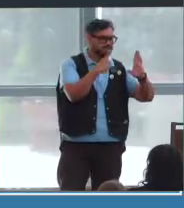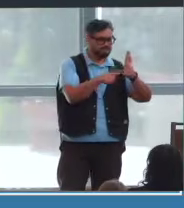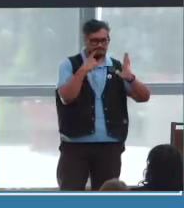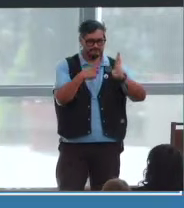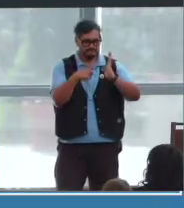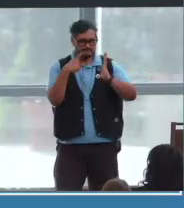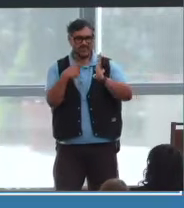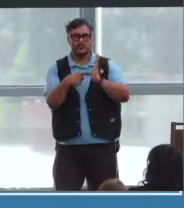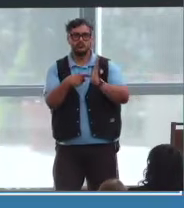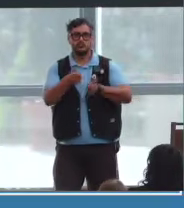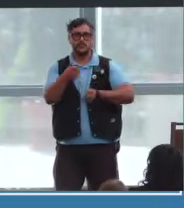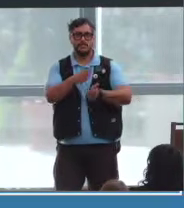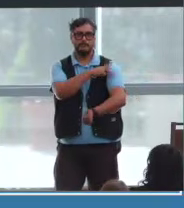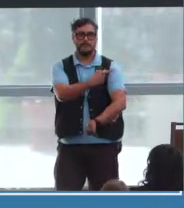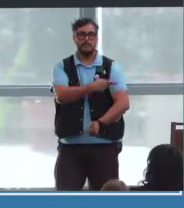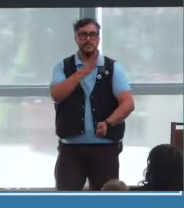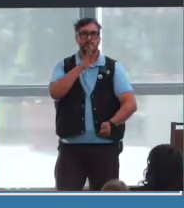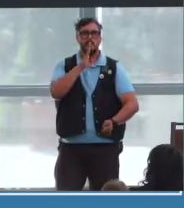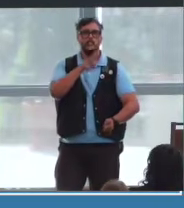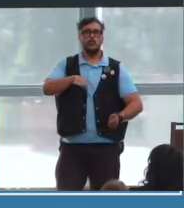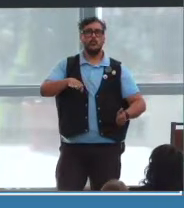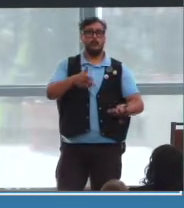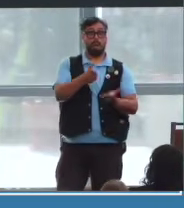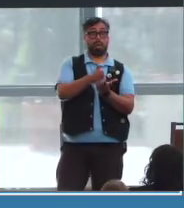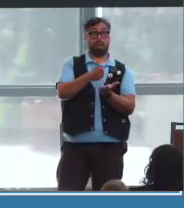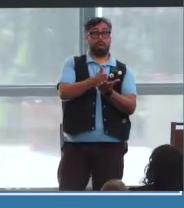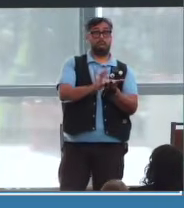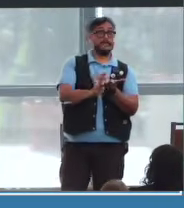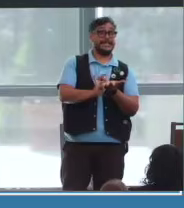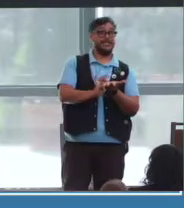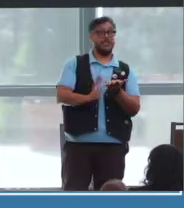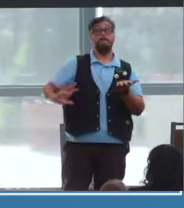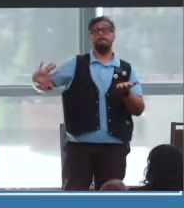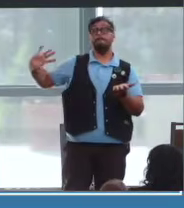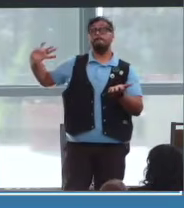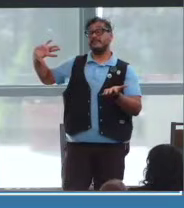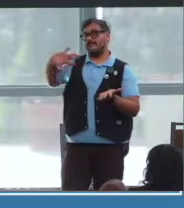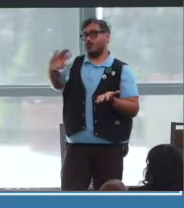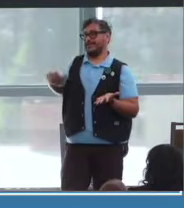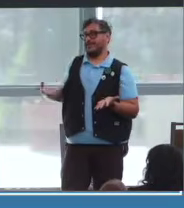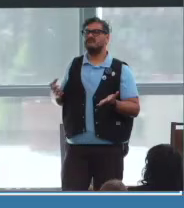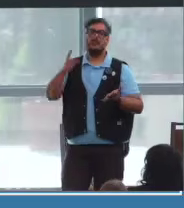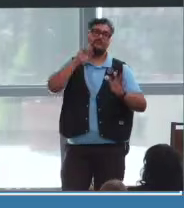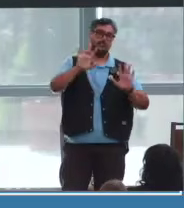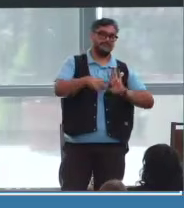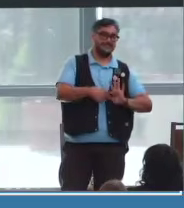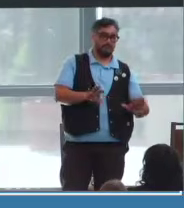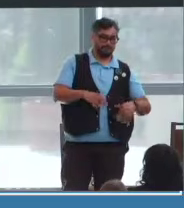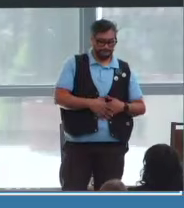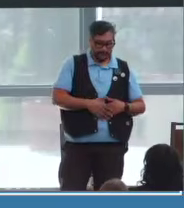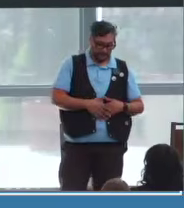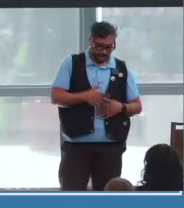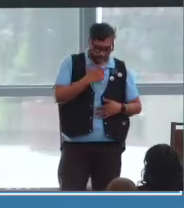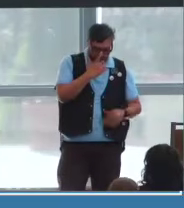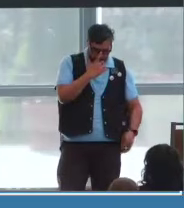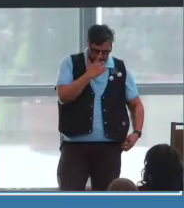lupus patients would respond to medications prior to administering them. In other words, if you have